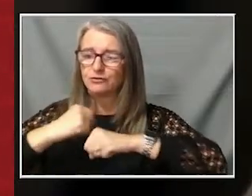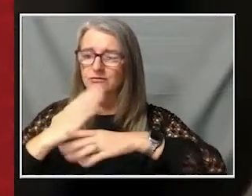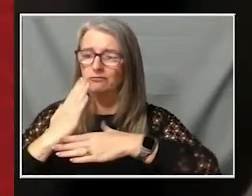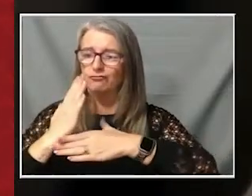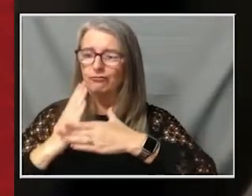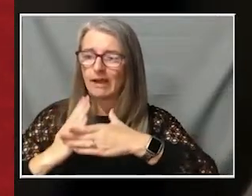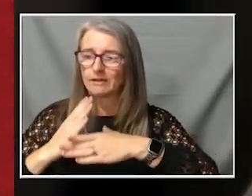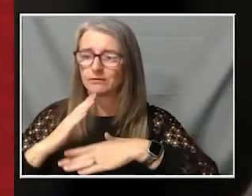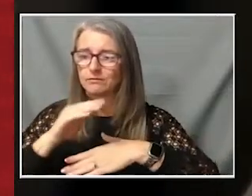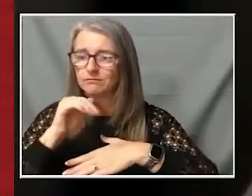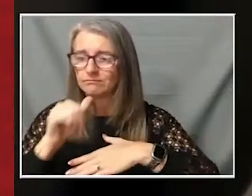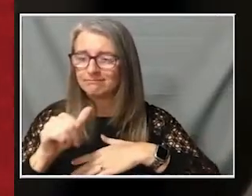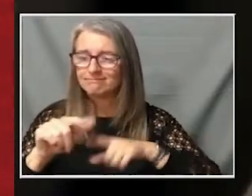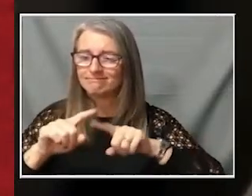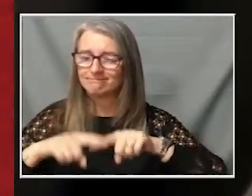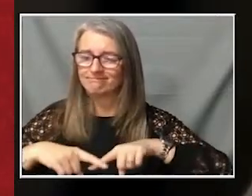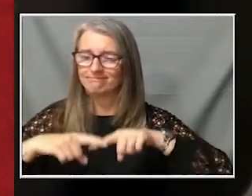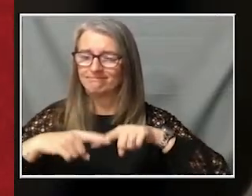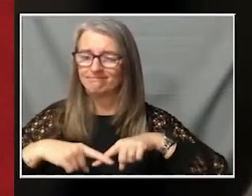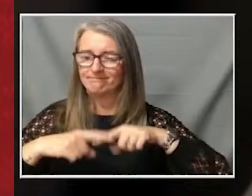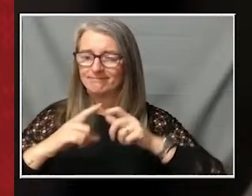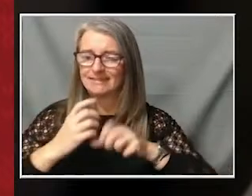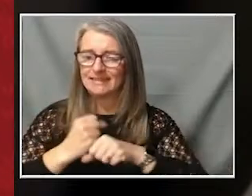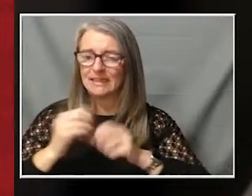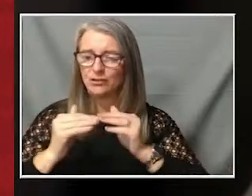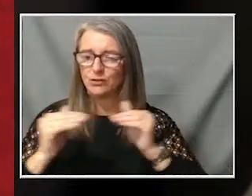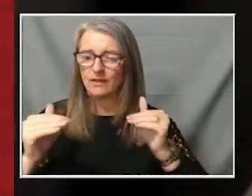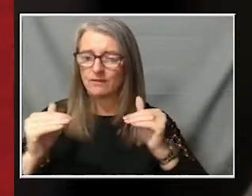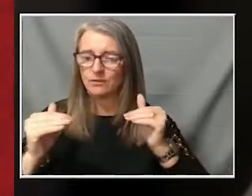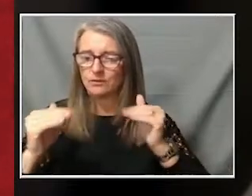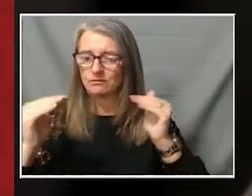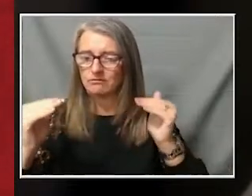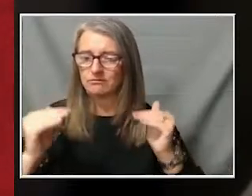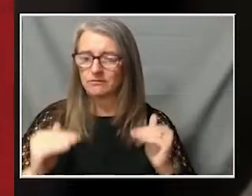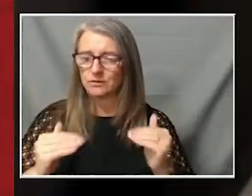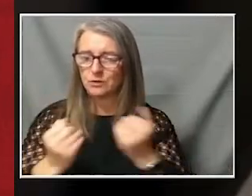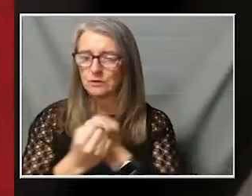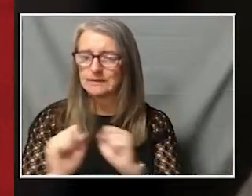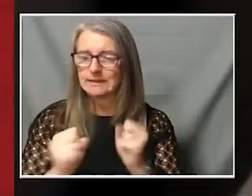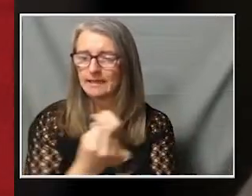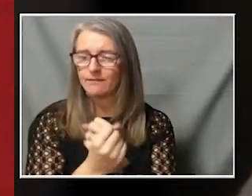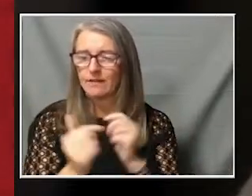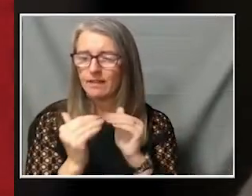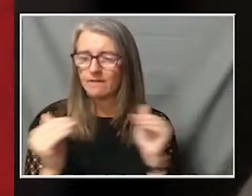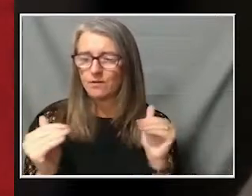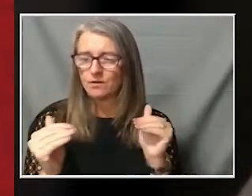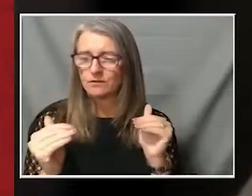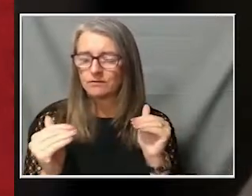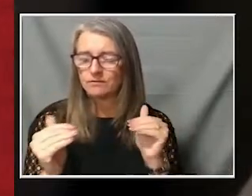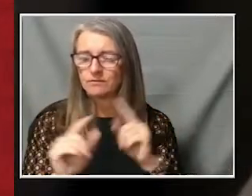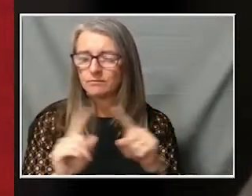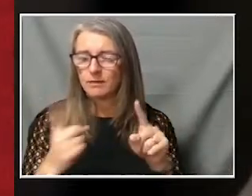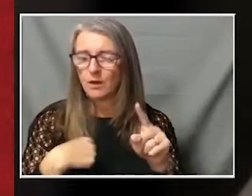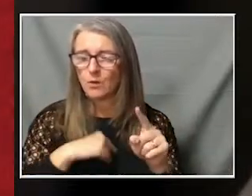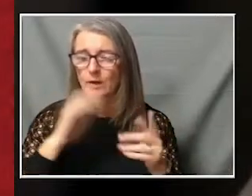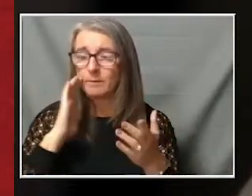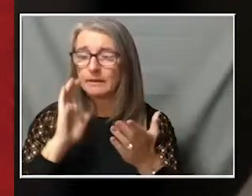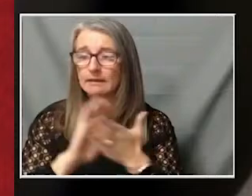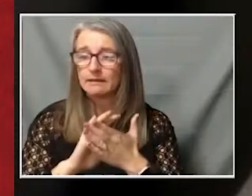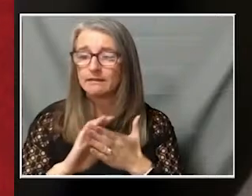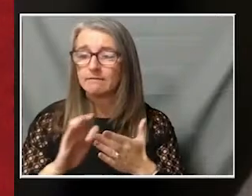That all plays into getting your levels to a safe level. But we believe